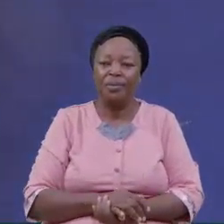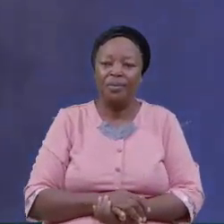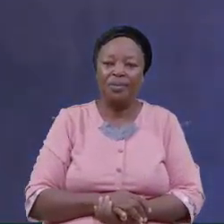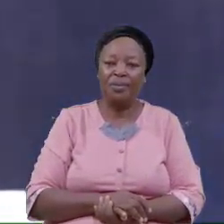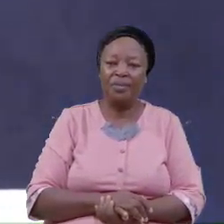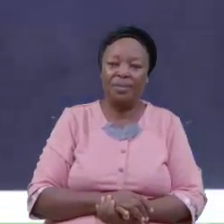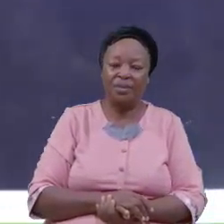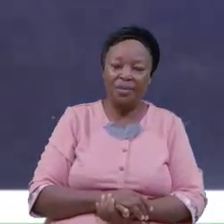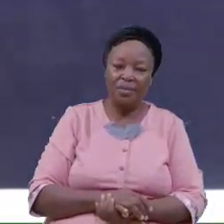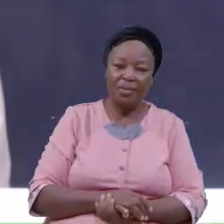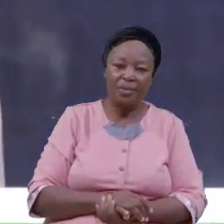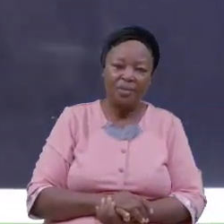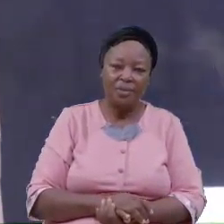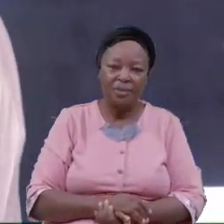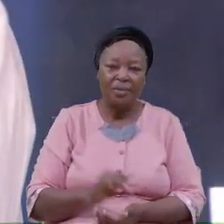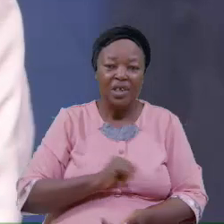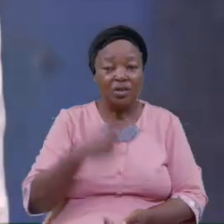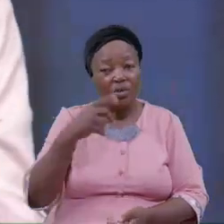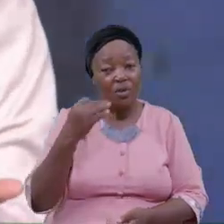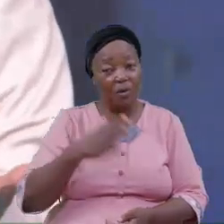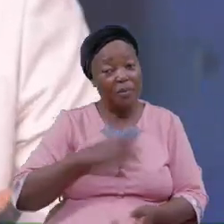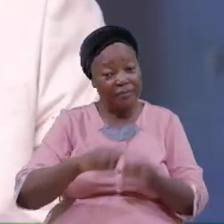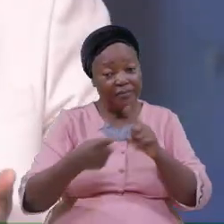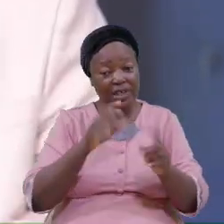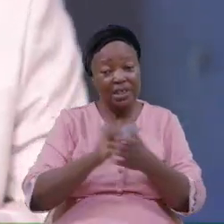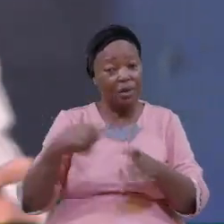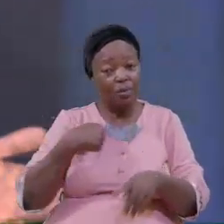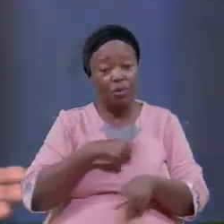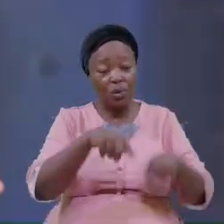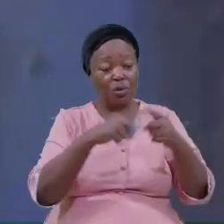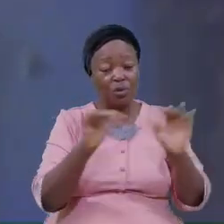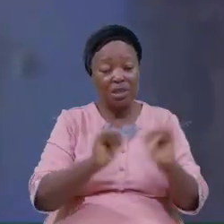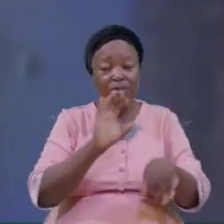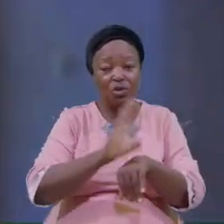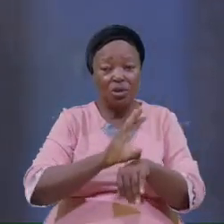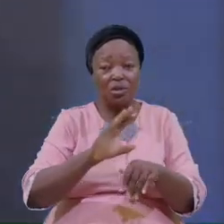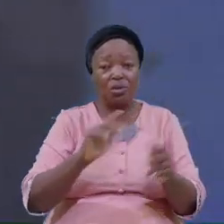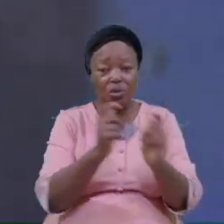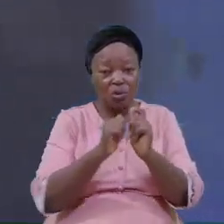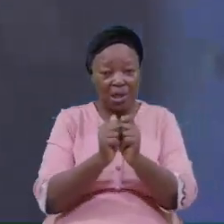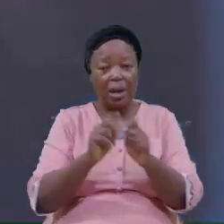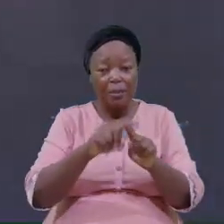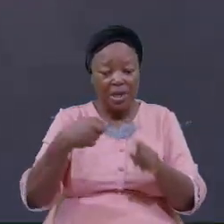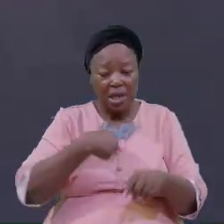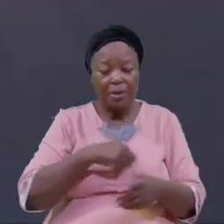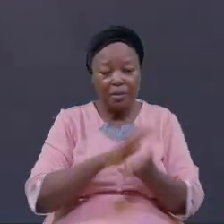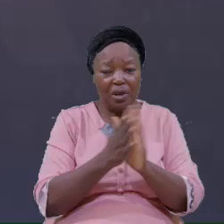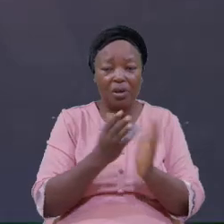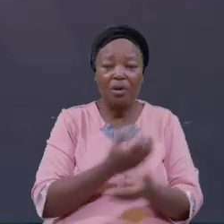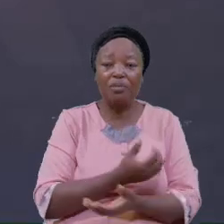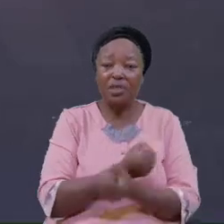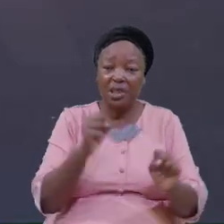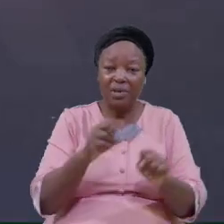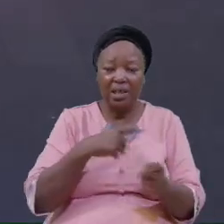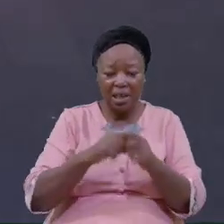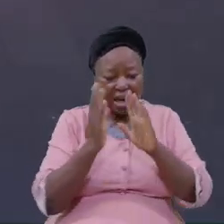I told you of my friend, we were going to the same church together. I became converted and I left the old church and I came to the